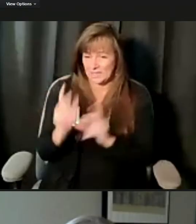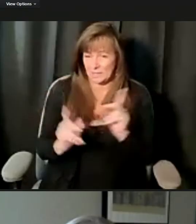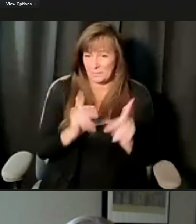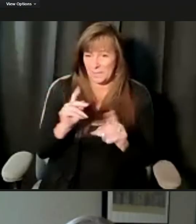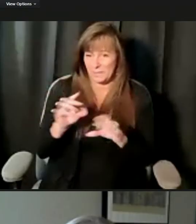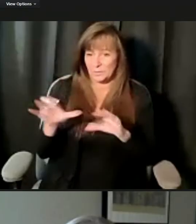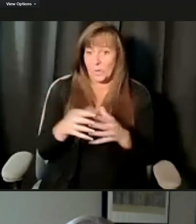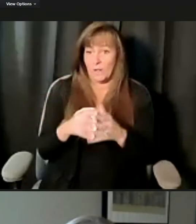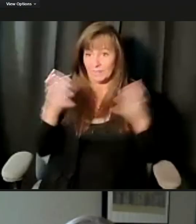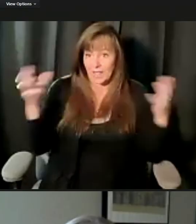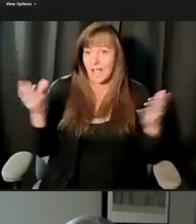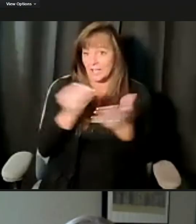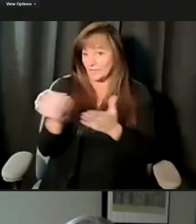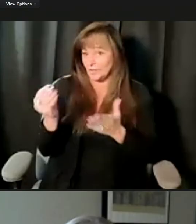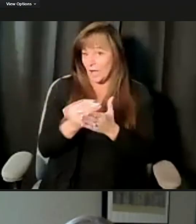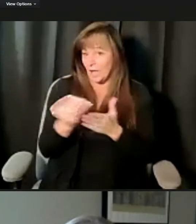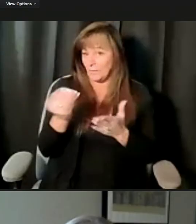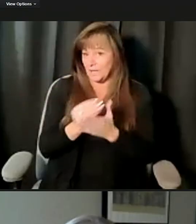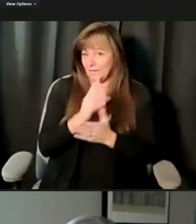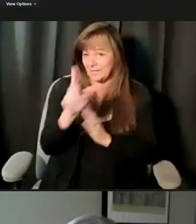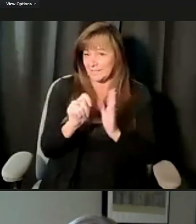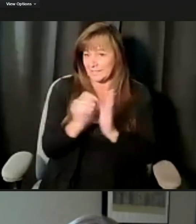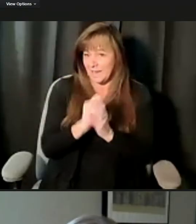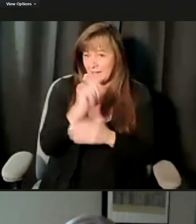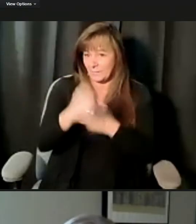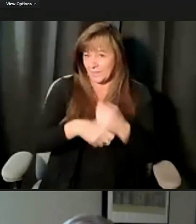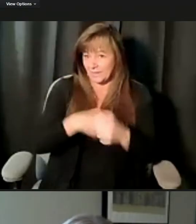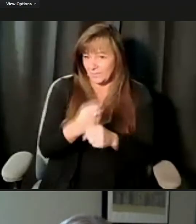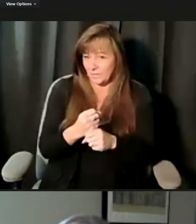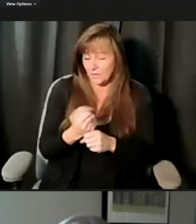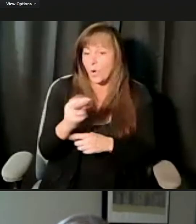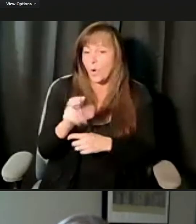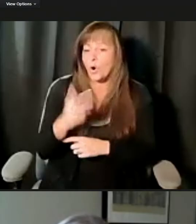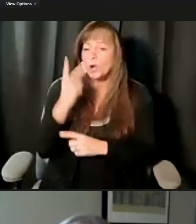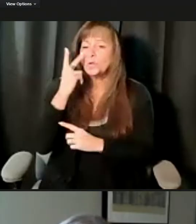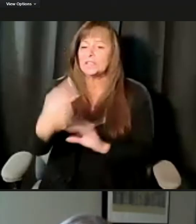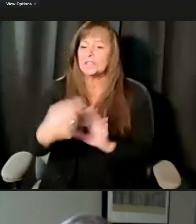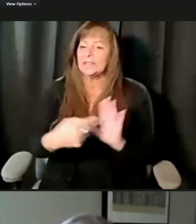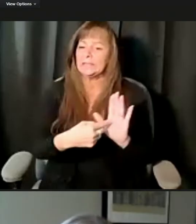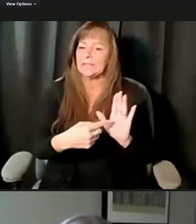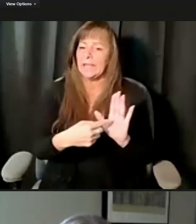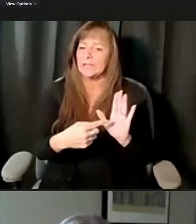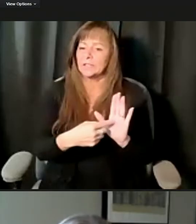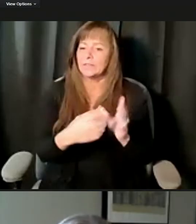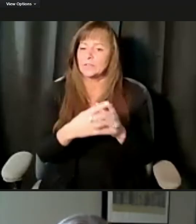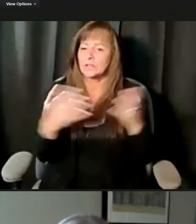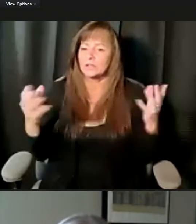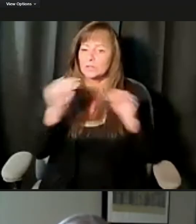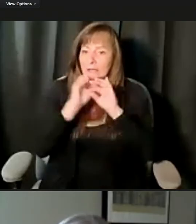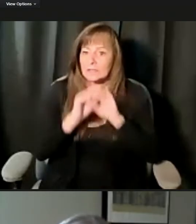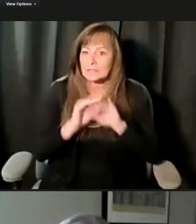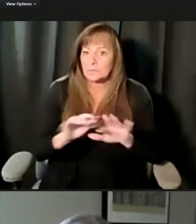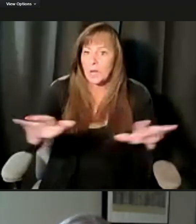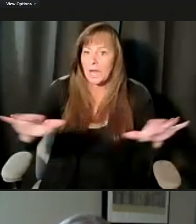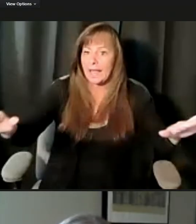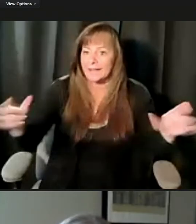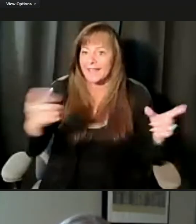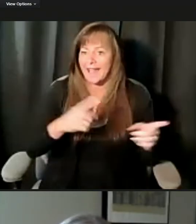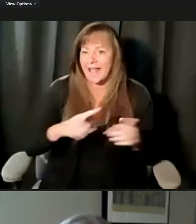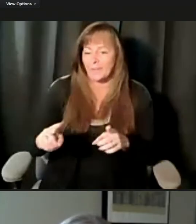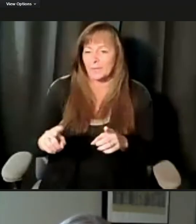a lot of shopping this time of year, or have you seen indications that there's a lot of spread happening in